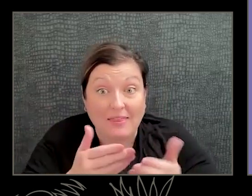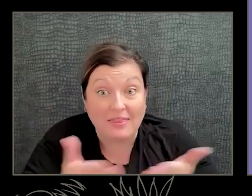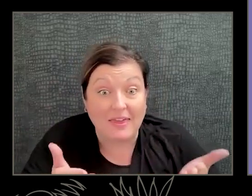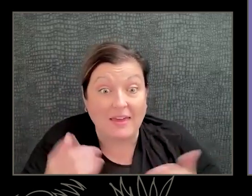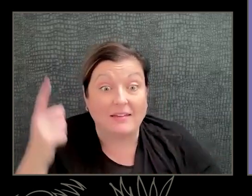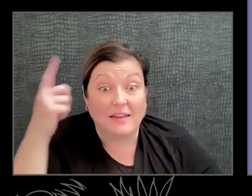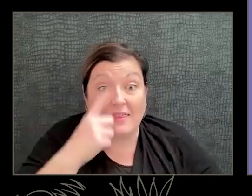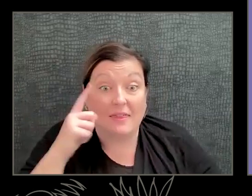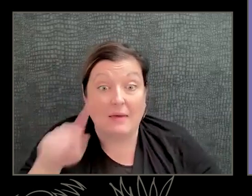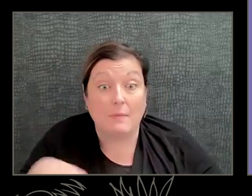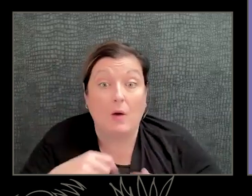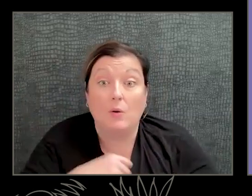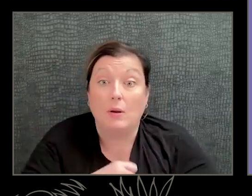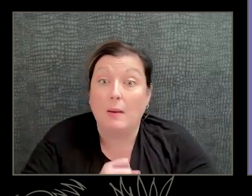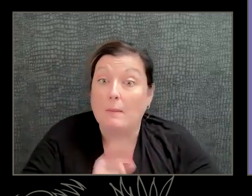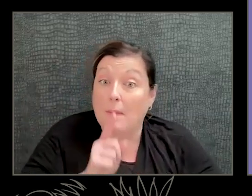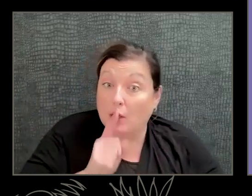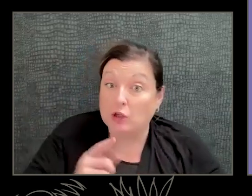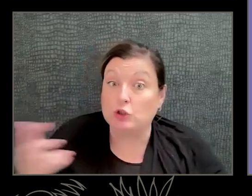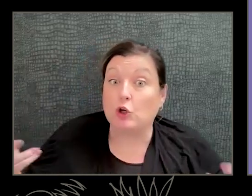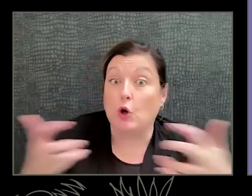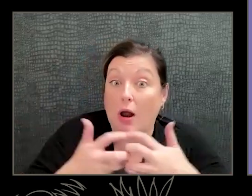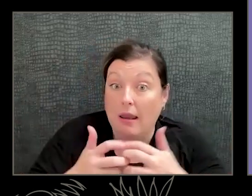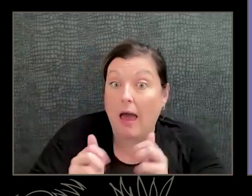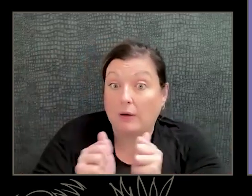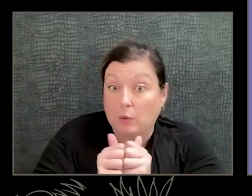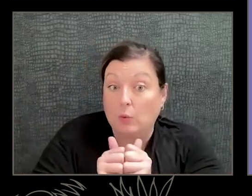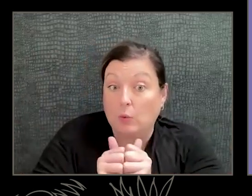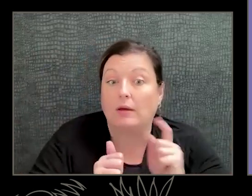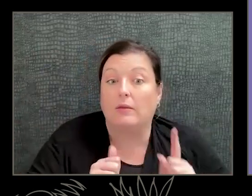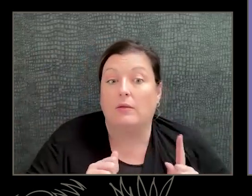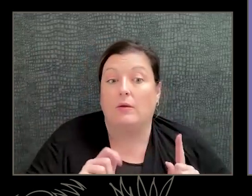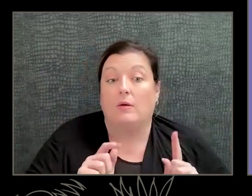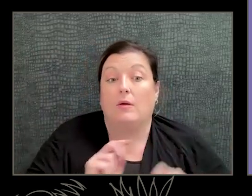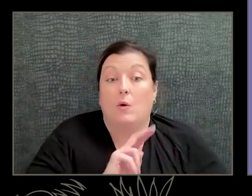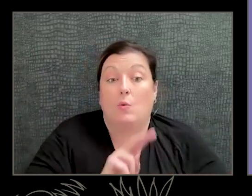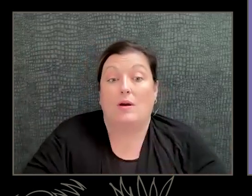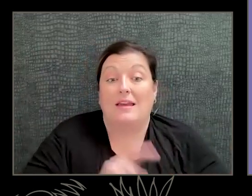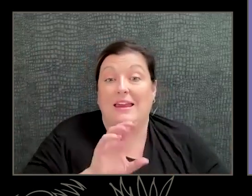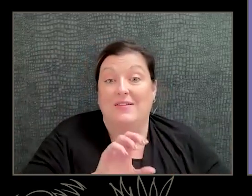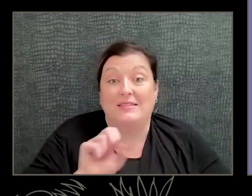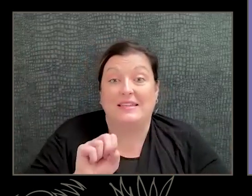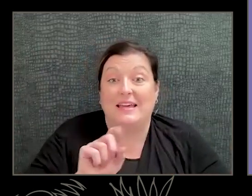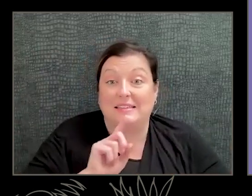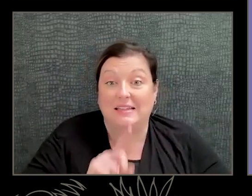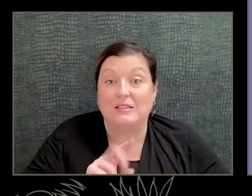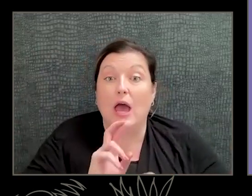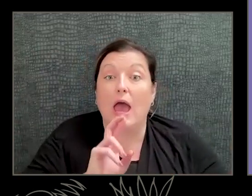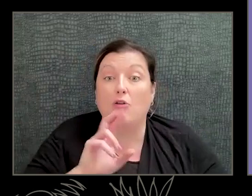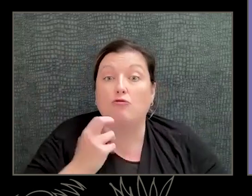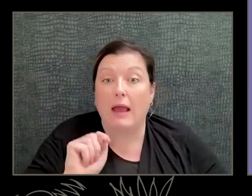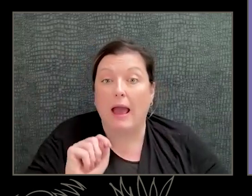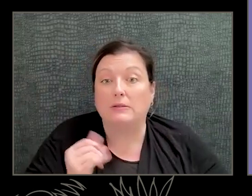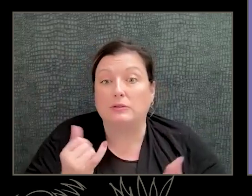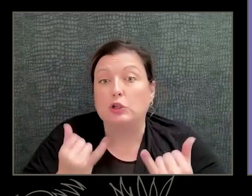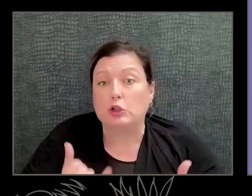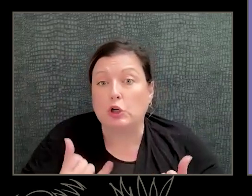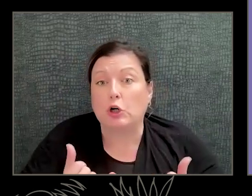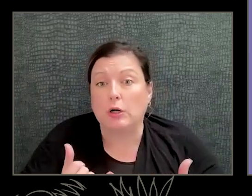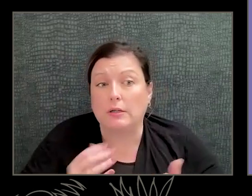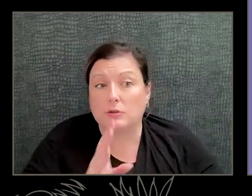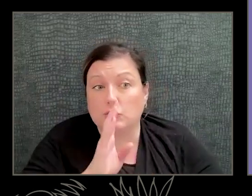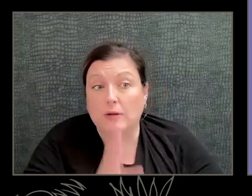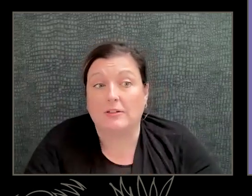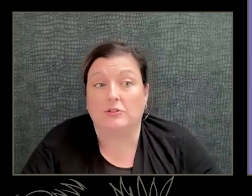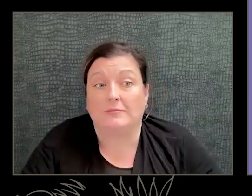about is making sure that you are aligned with where native CSS is and React's current direction.